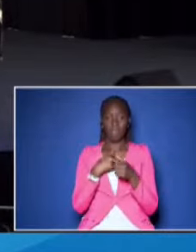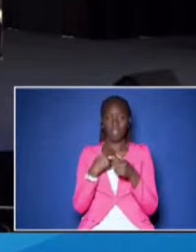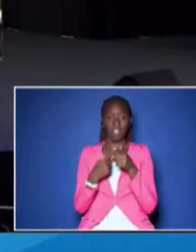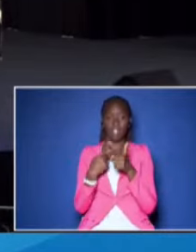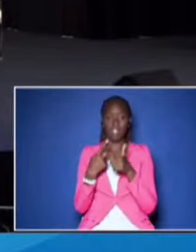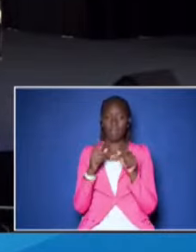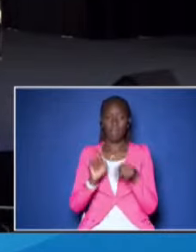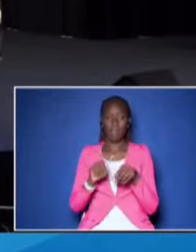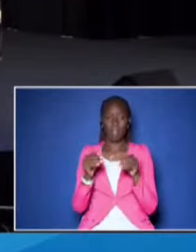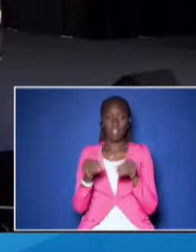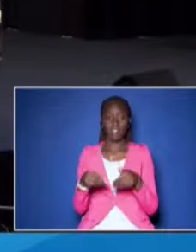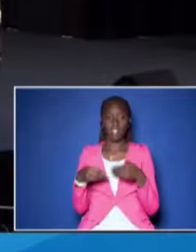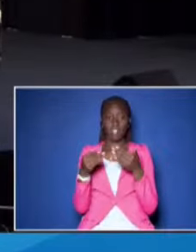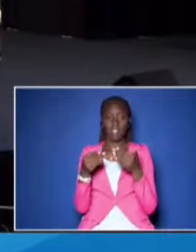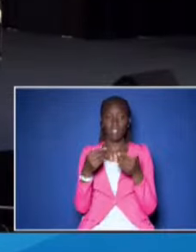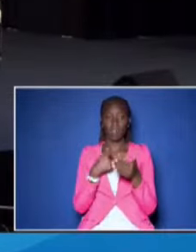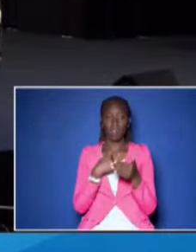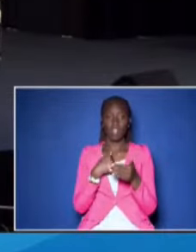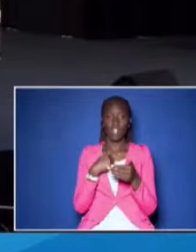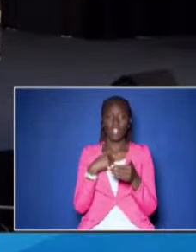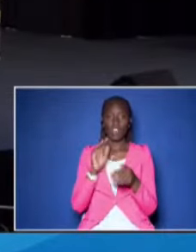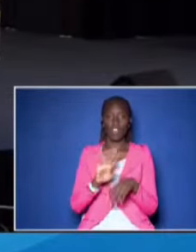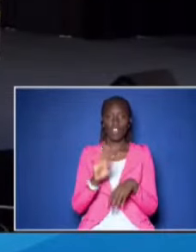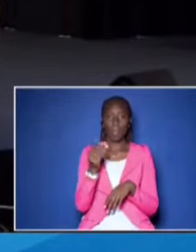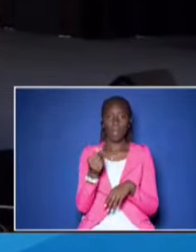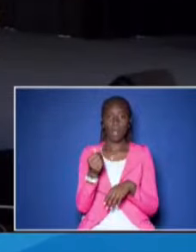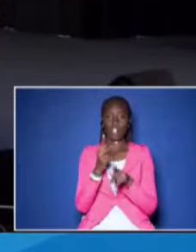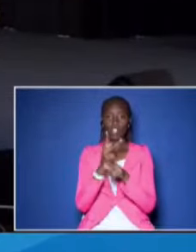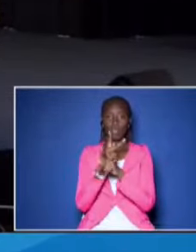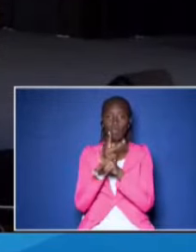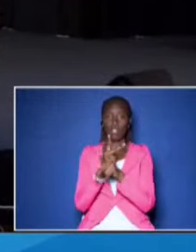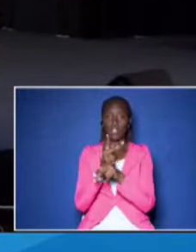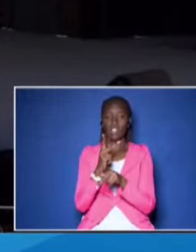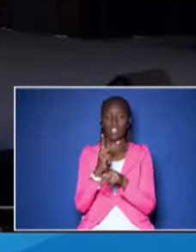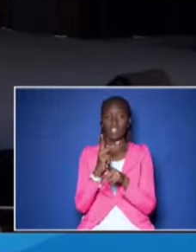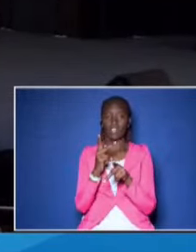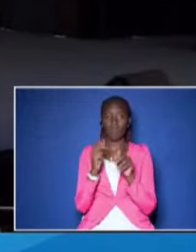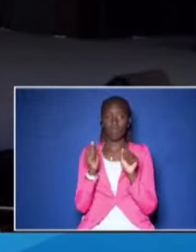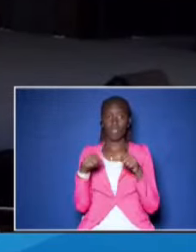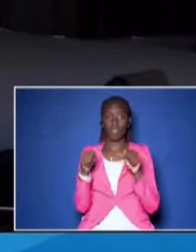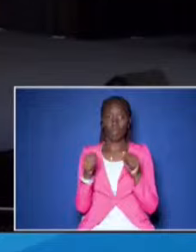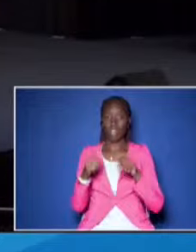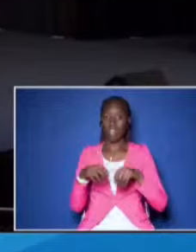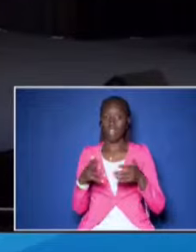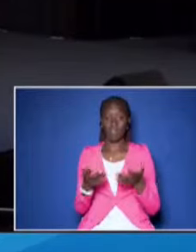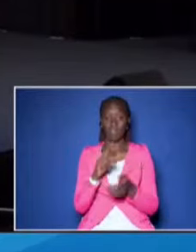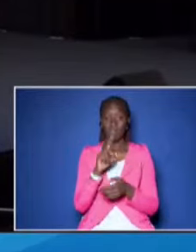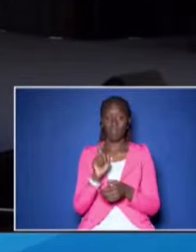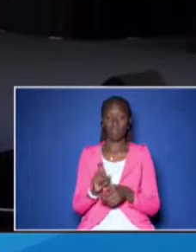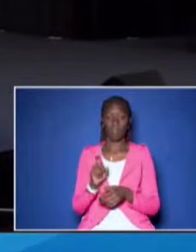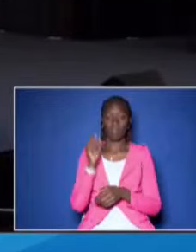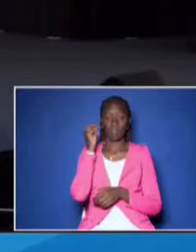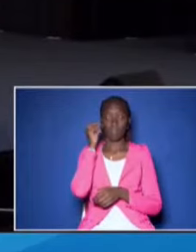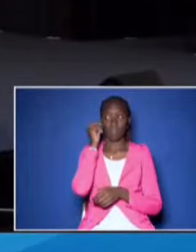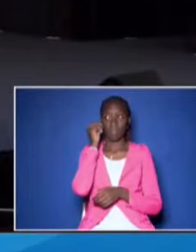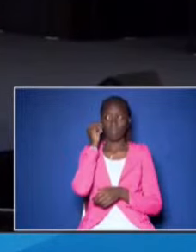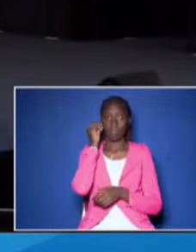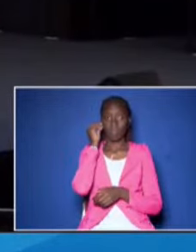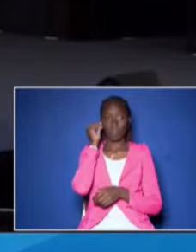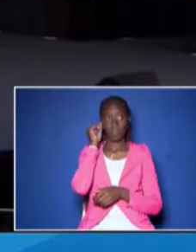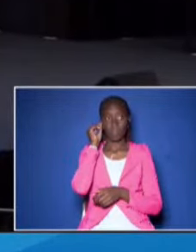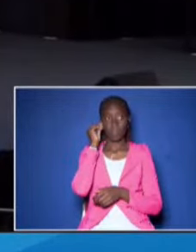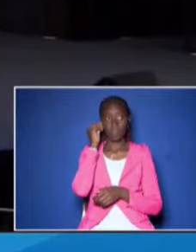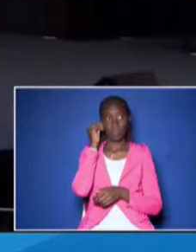keep to believe in me give me your money to protect for you you cannot